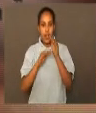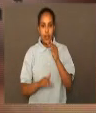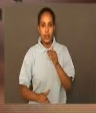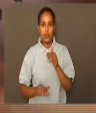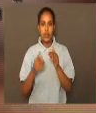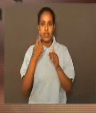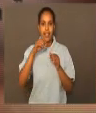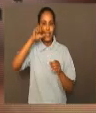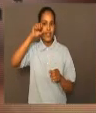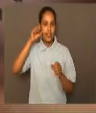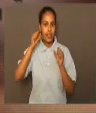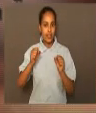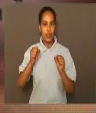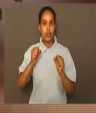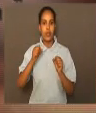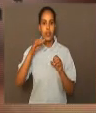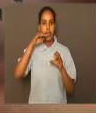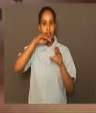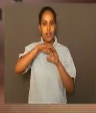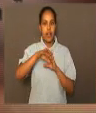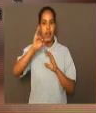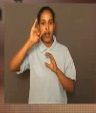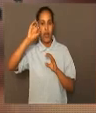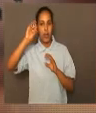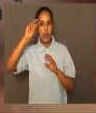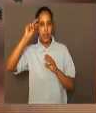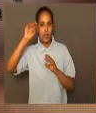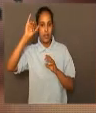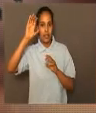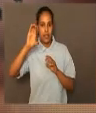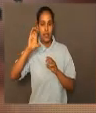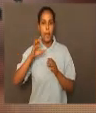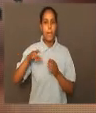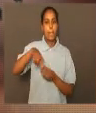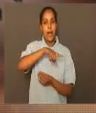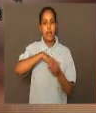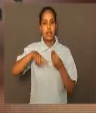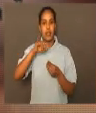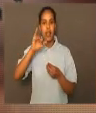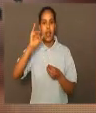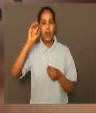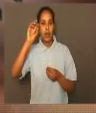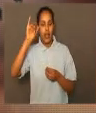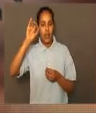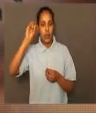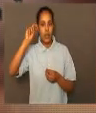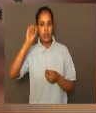This reduces the strong interionic forces that bind the ions